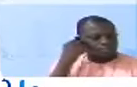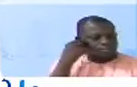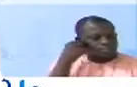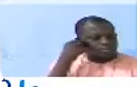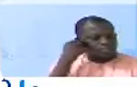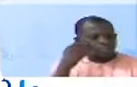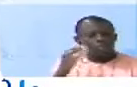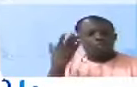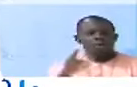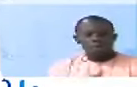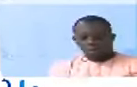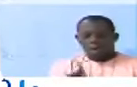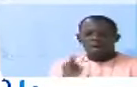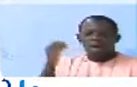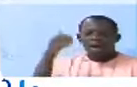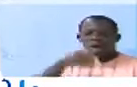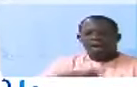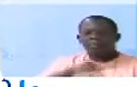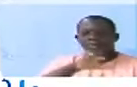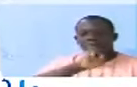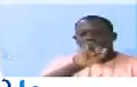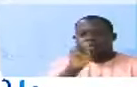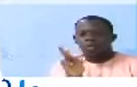reached Serekunda,